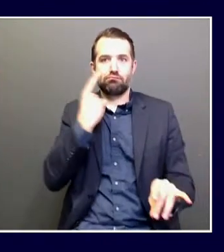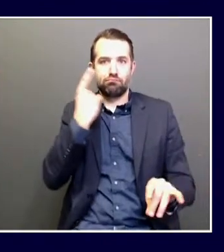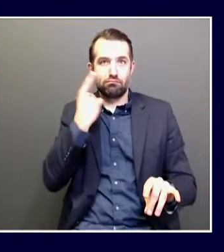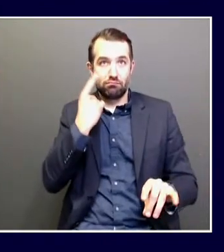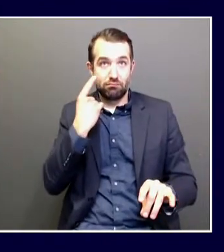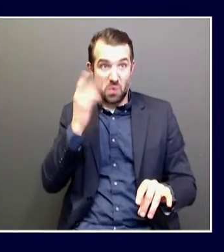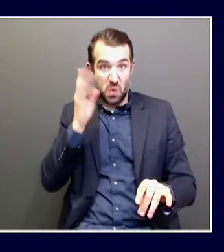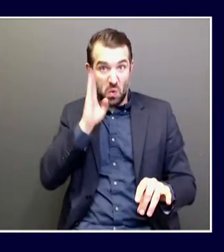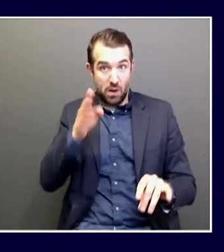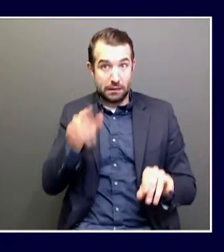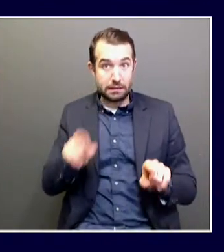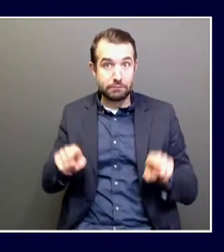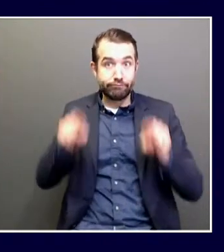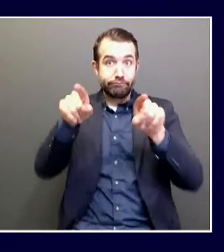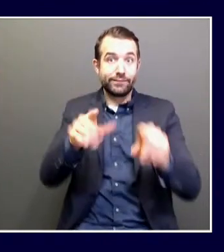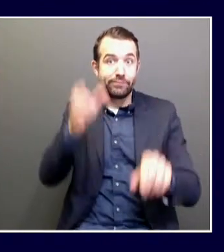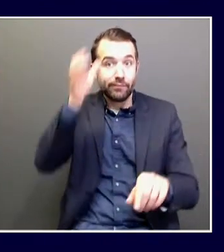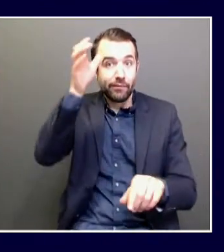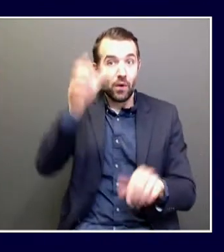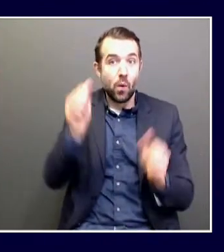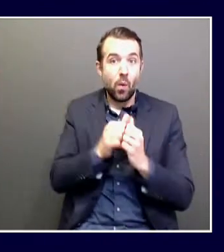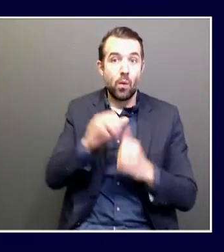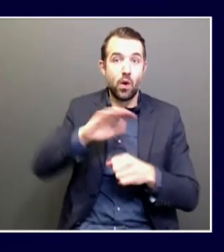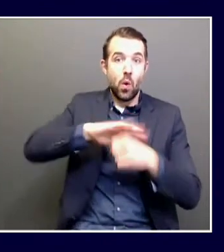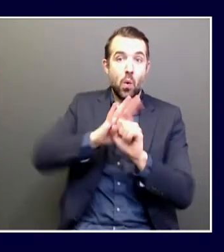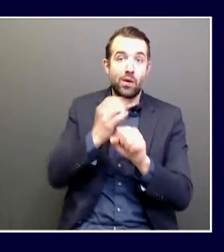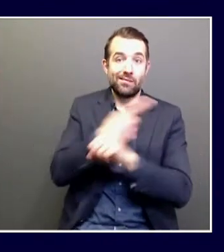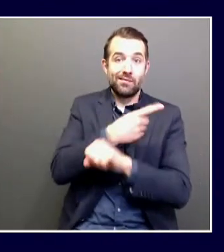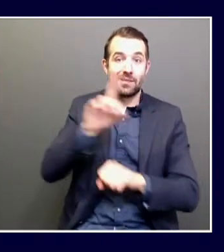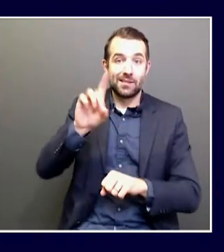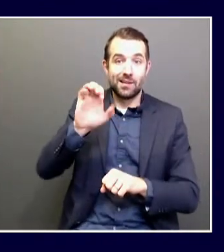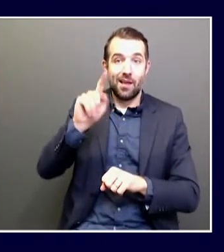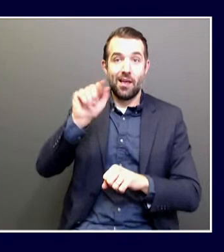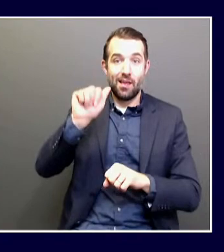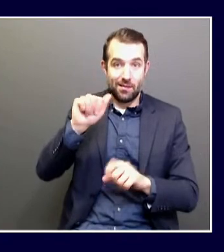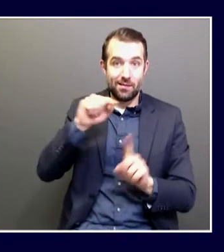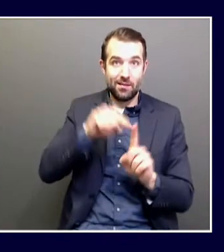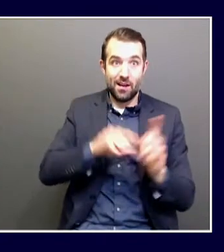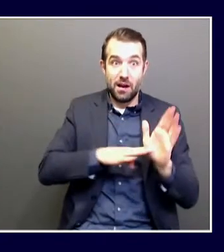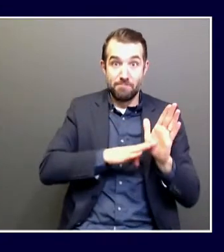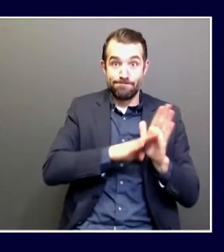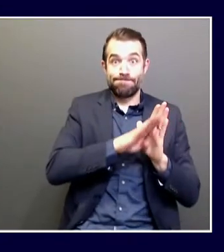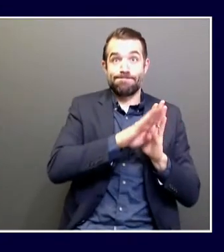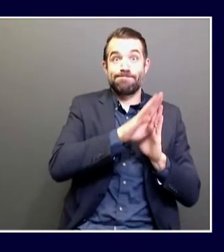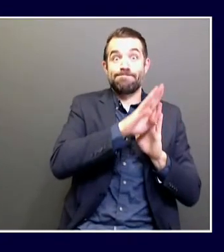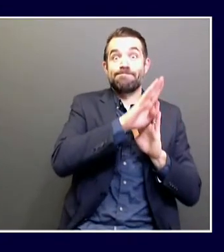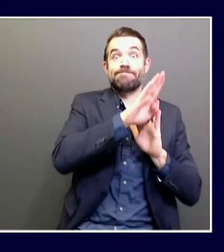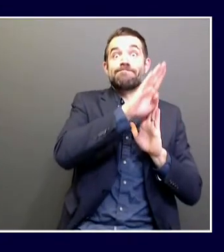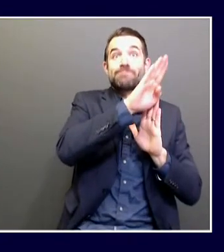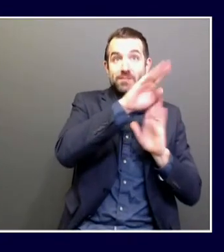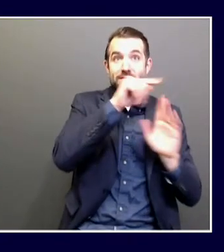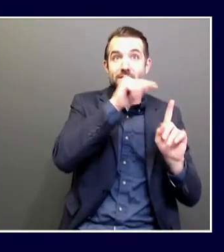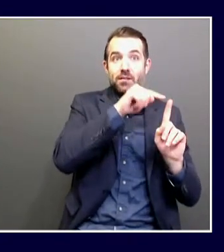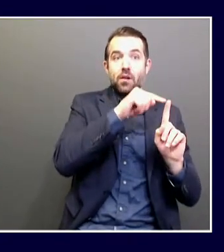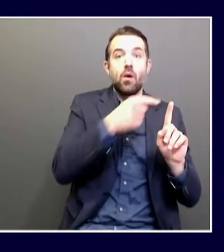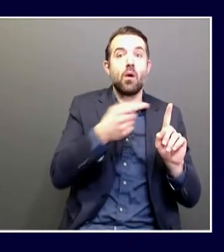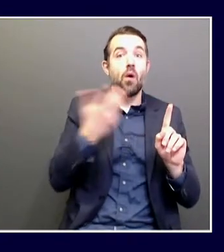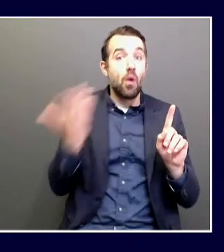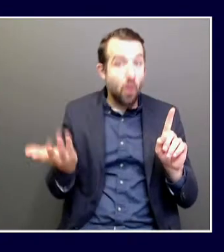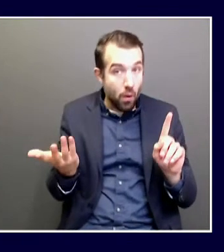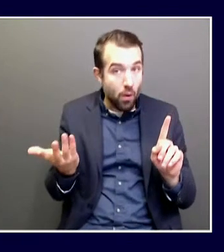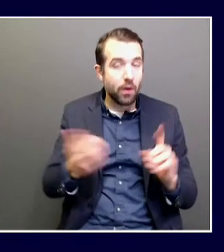icicle, rising very quickly and then falling very quickly, as happened in South Africa. We still need more